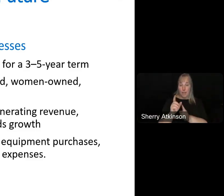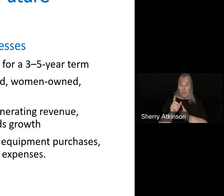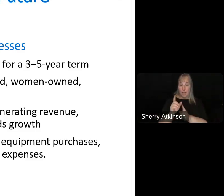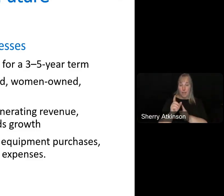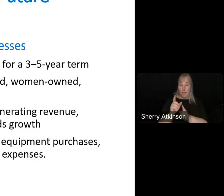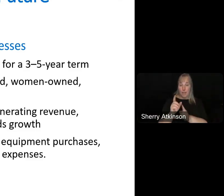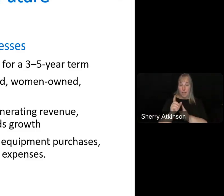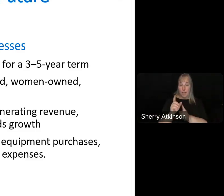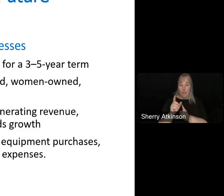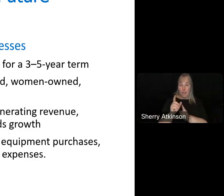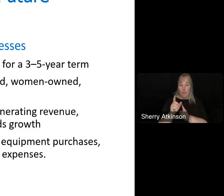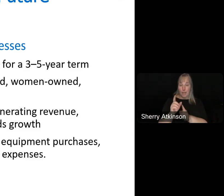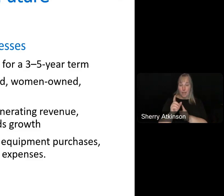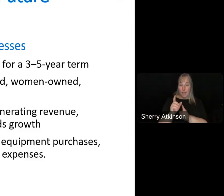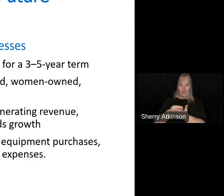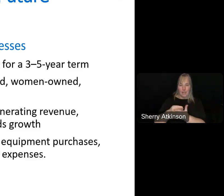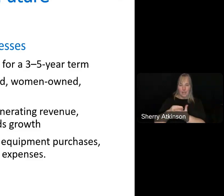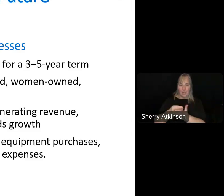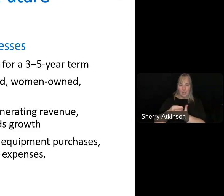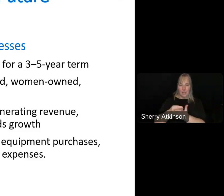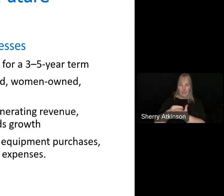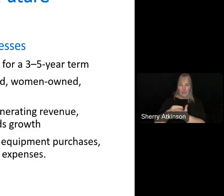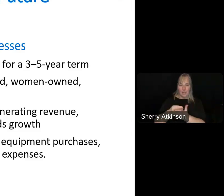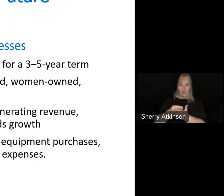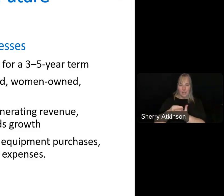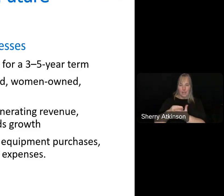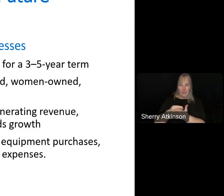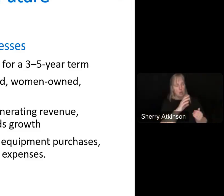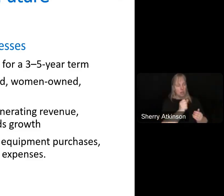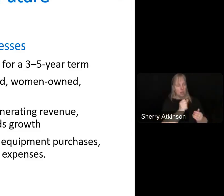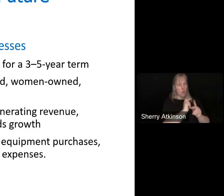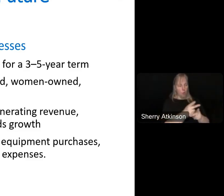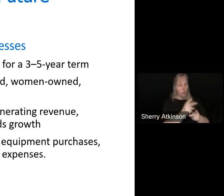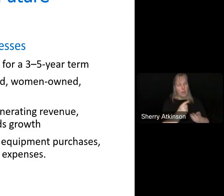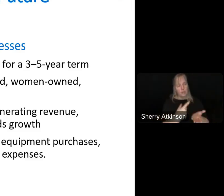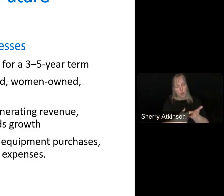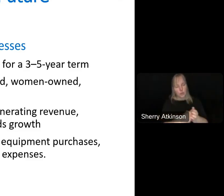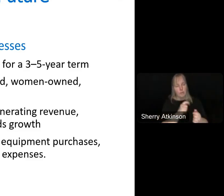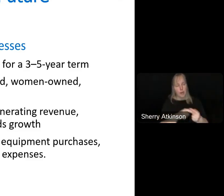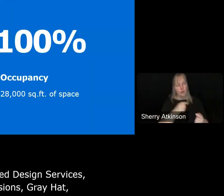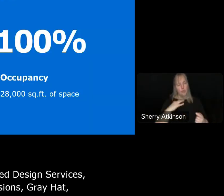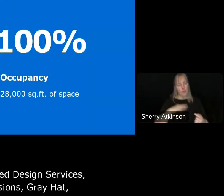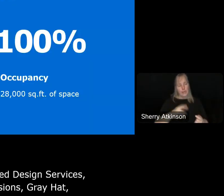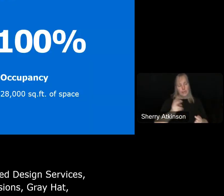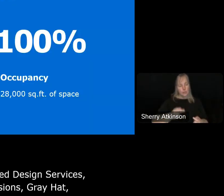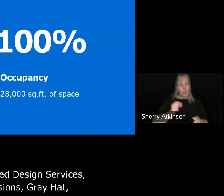throughout the loan and talks to them about their credit history and things like that.